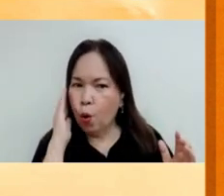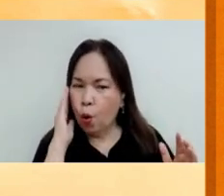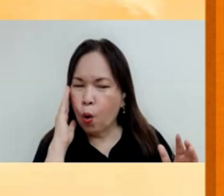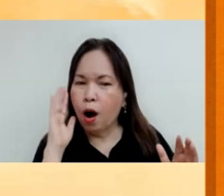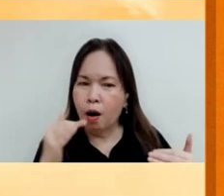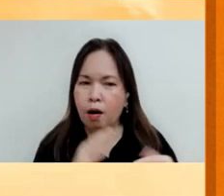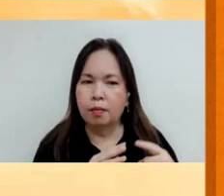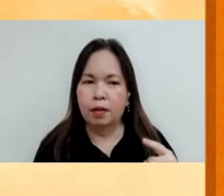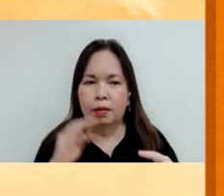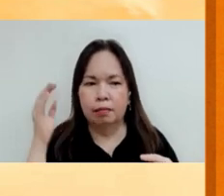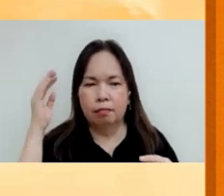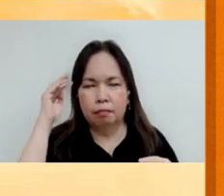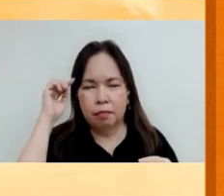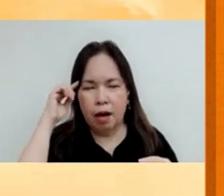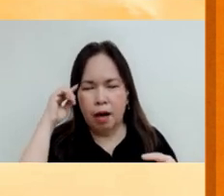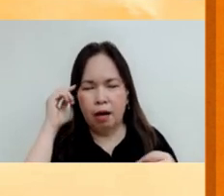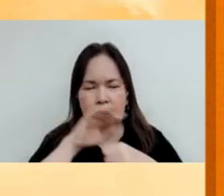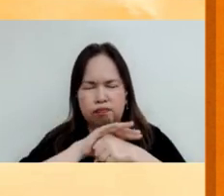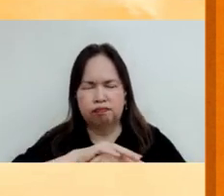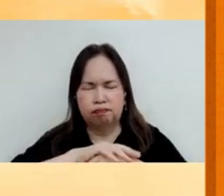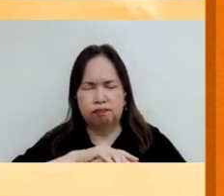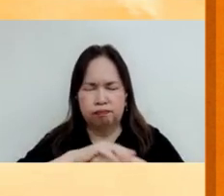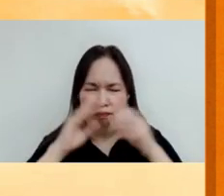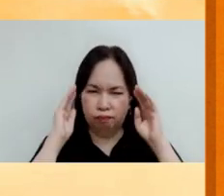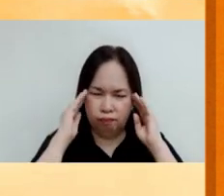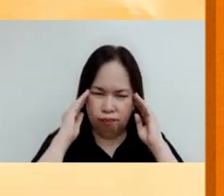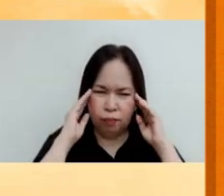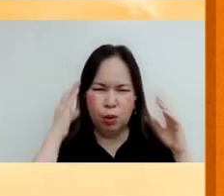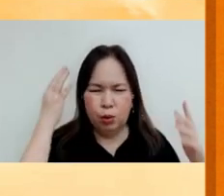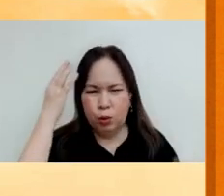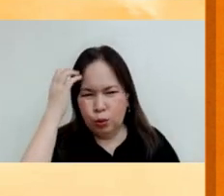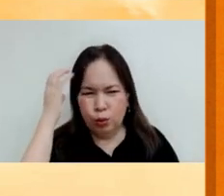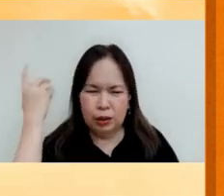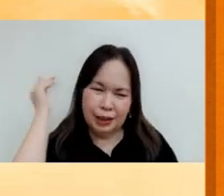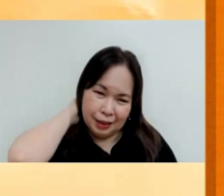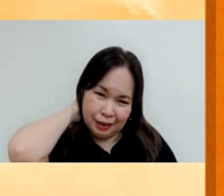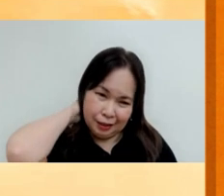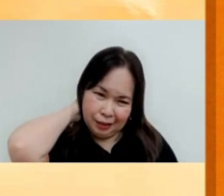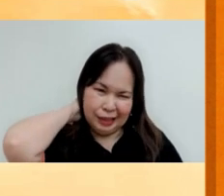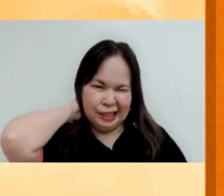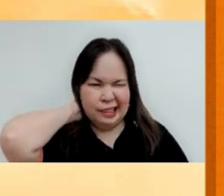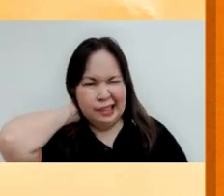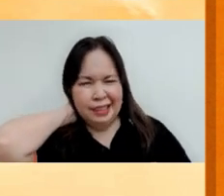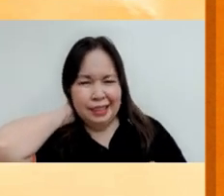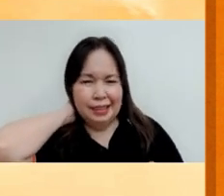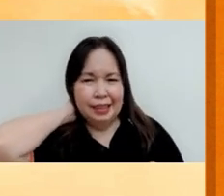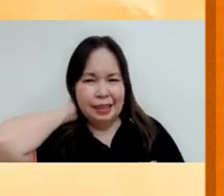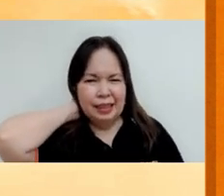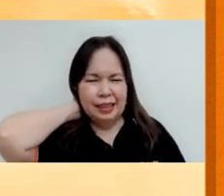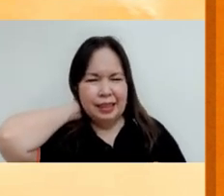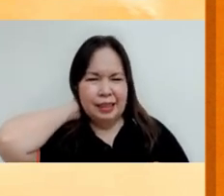brain, they're involved when you're feeling anxious. We can have headaches, neck aches, stomach aches. You know, sometimes you have kids na